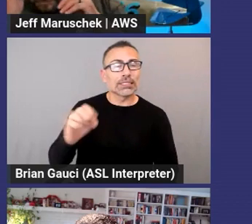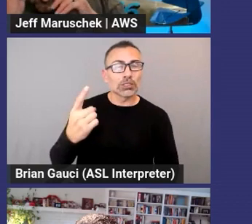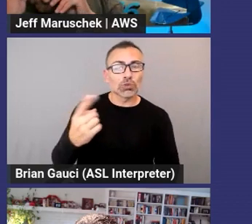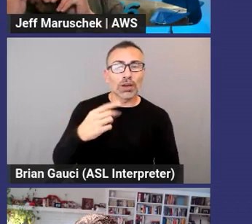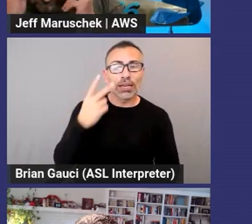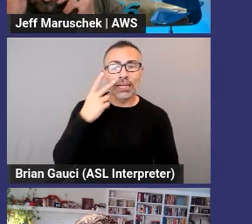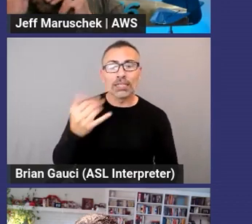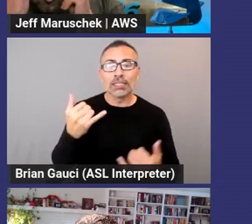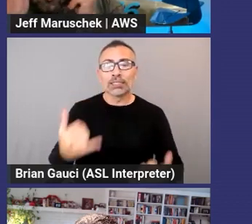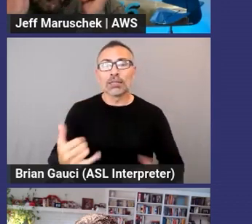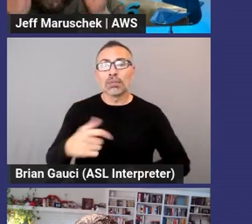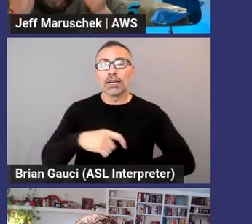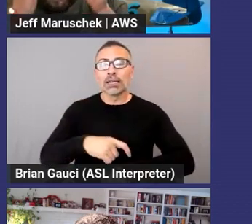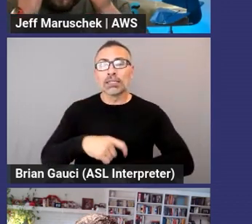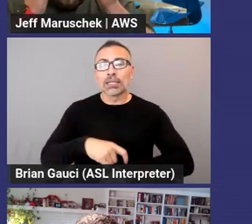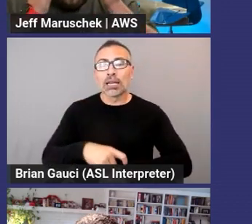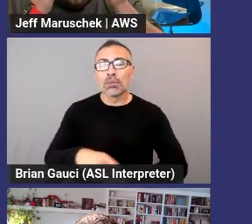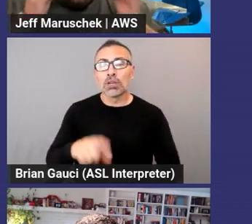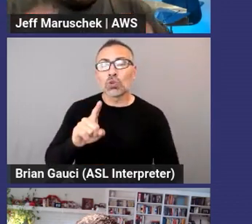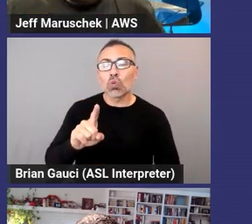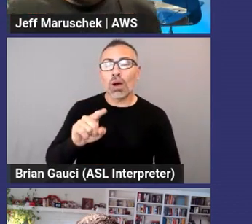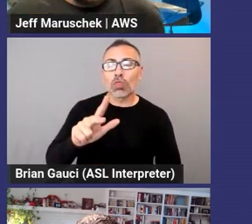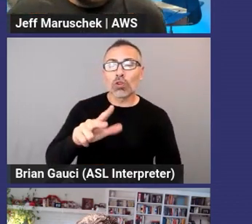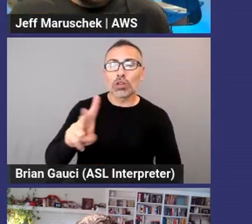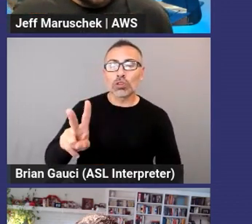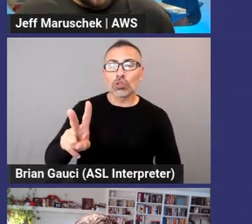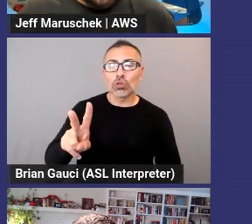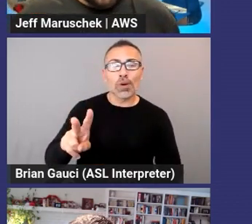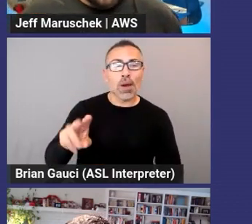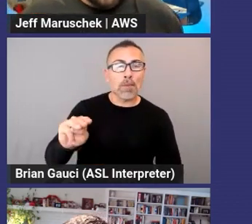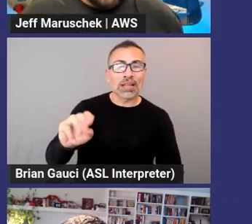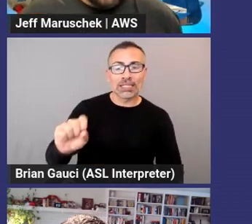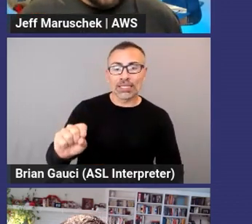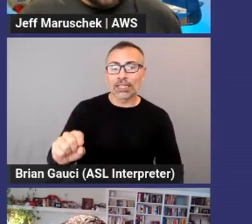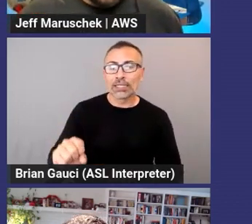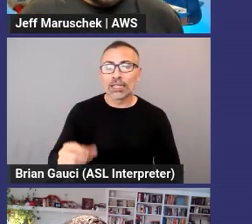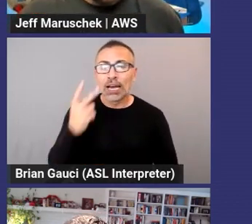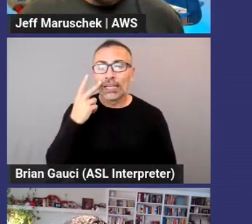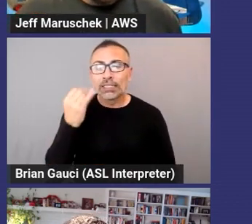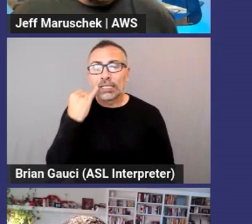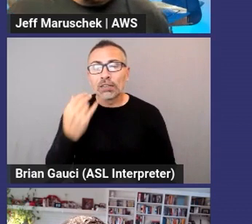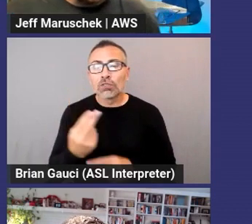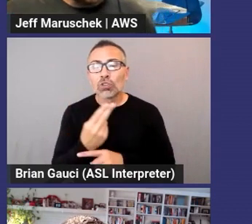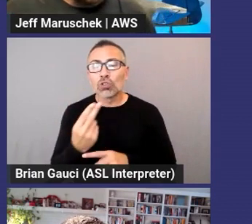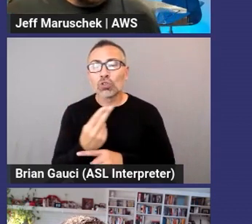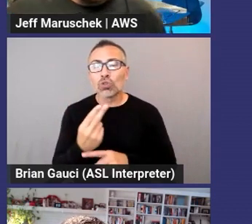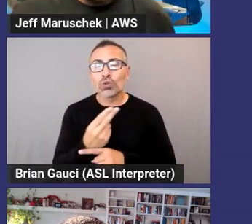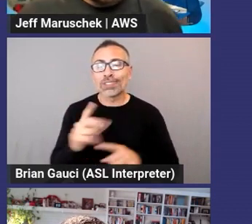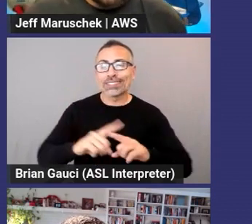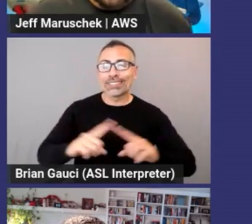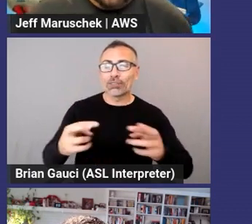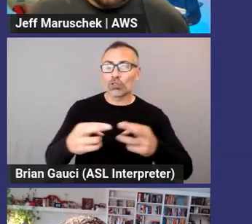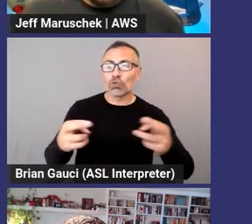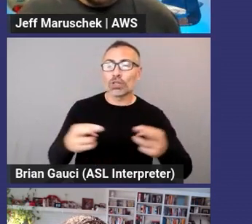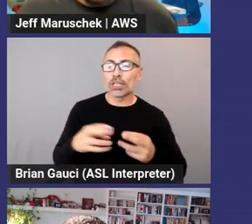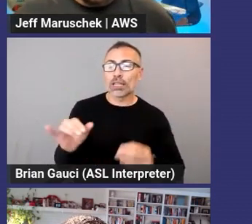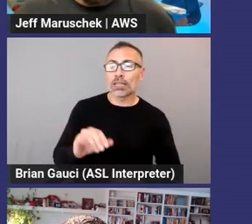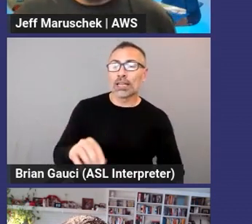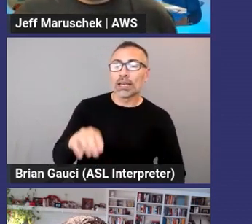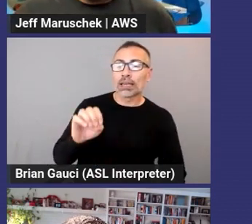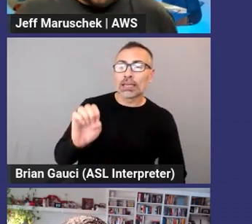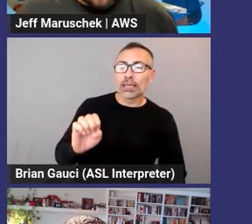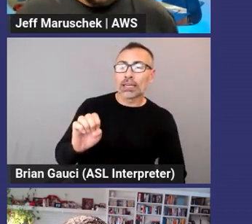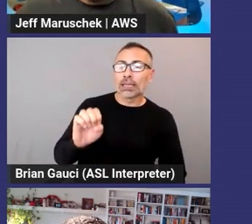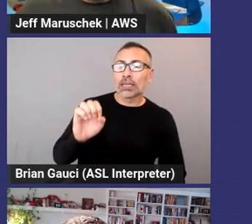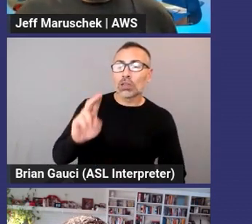132 milliseconds. I see a recommendation that if you use a different region like EU Central 1, you could have a lower time to